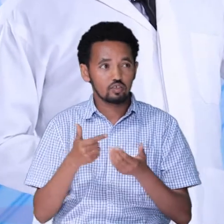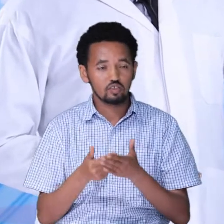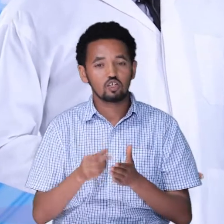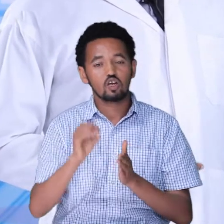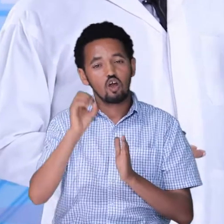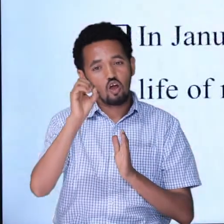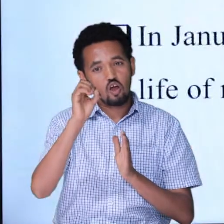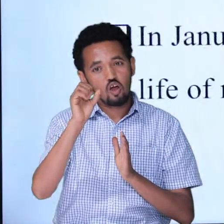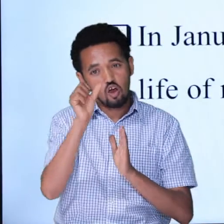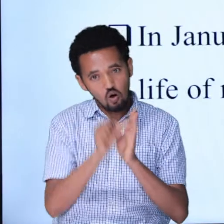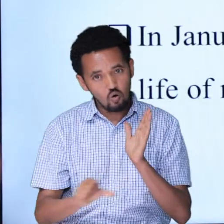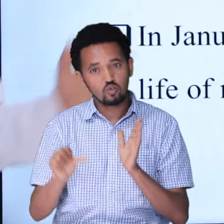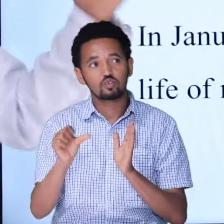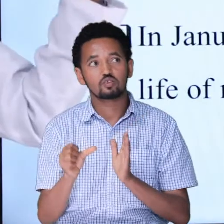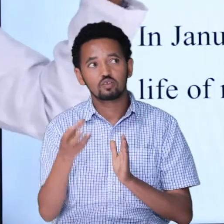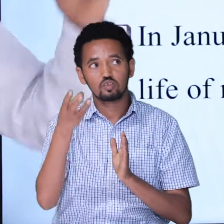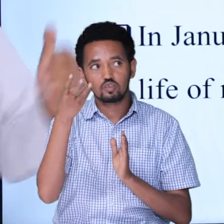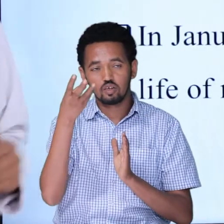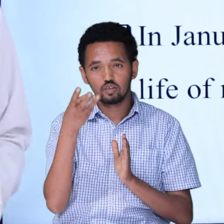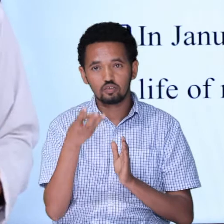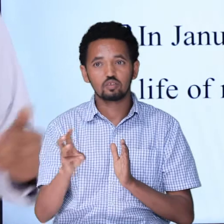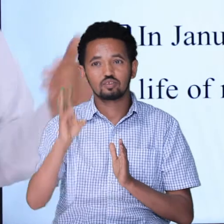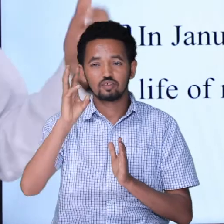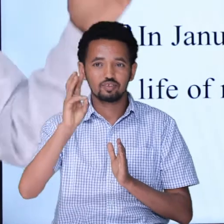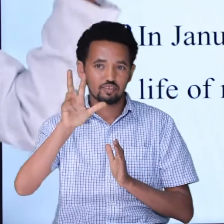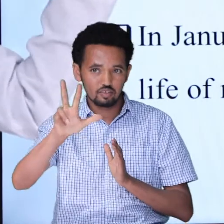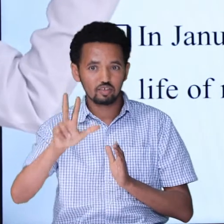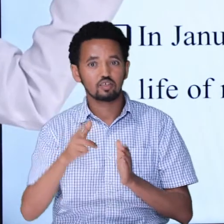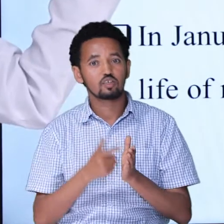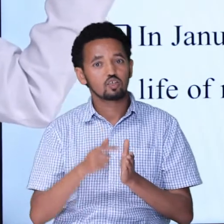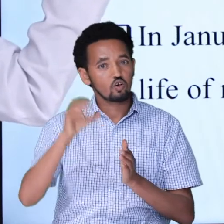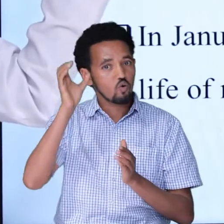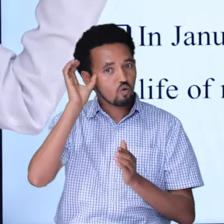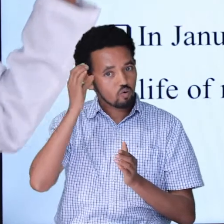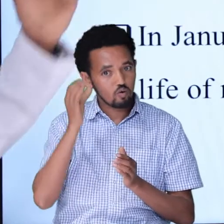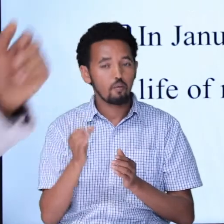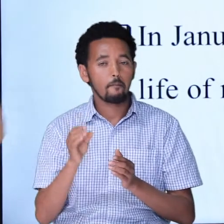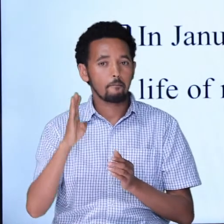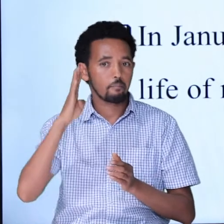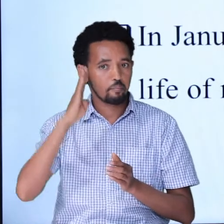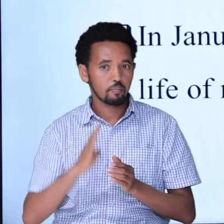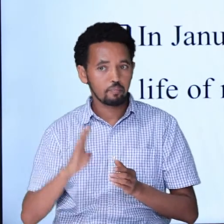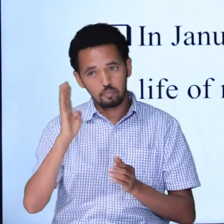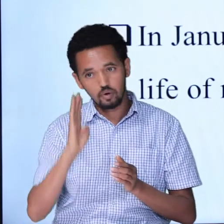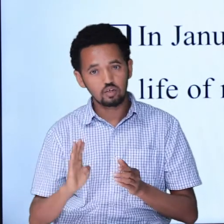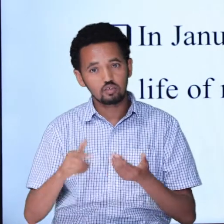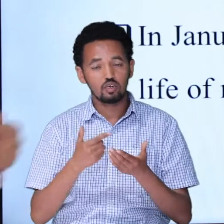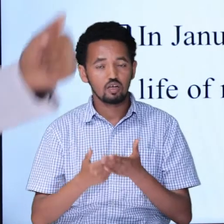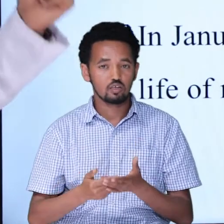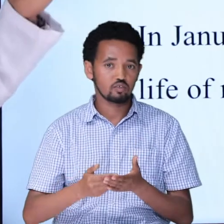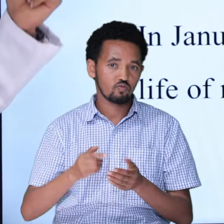August 1963, Fulbert Hulo of Congo Brazzaville was overthrown from the